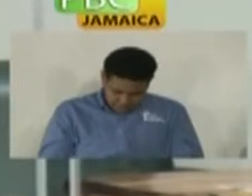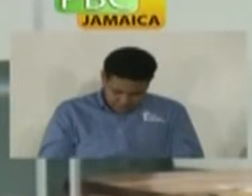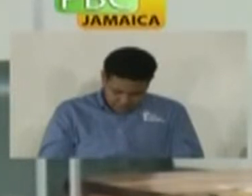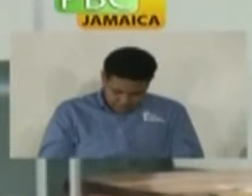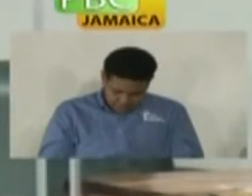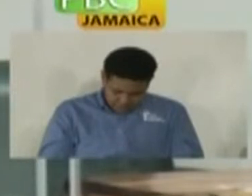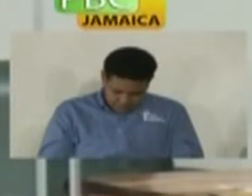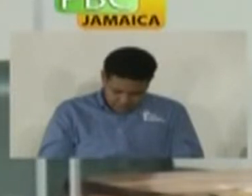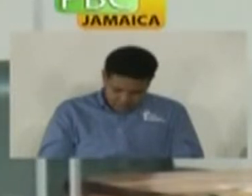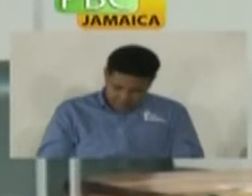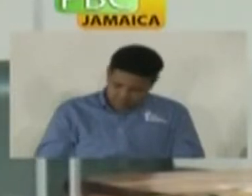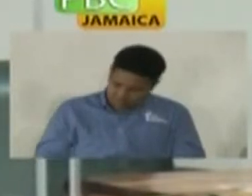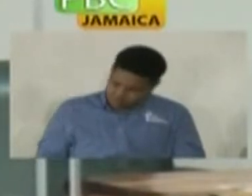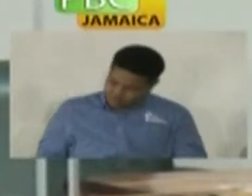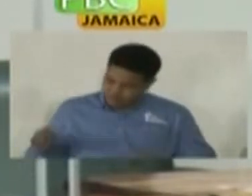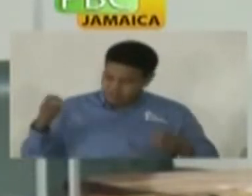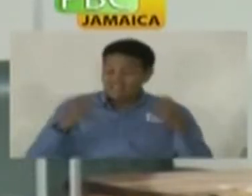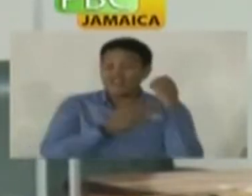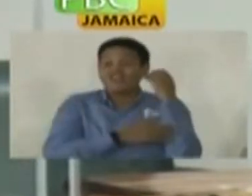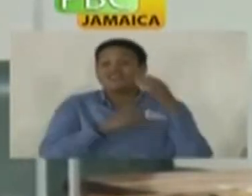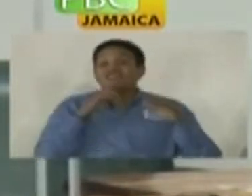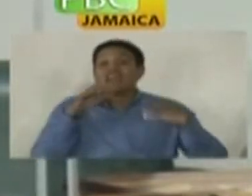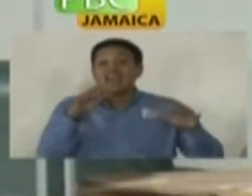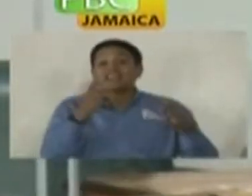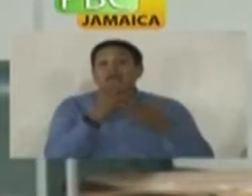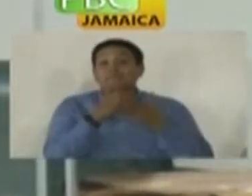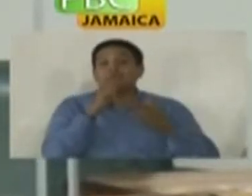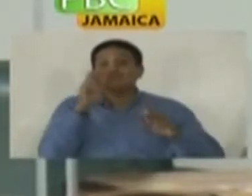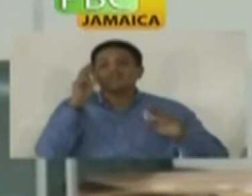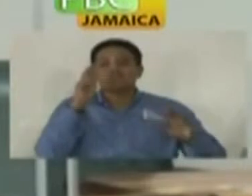acquittals in one form or the other. I'm not talking about